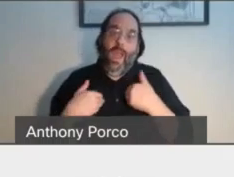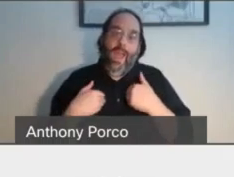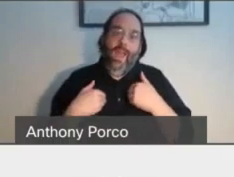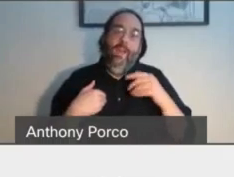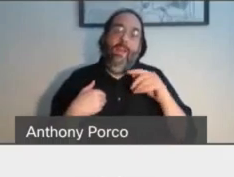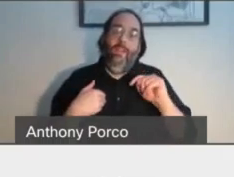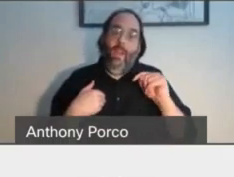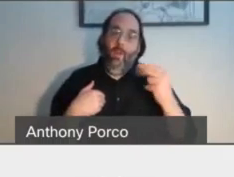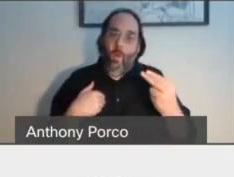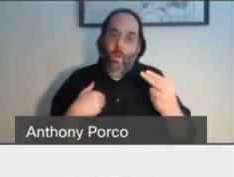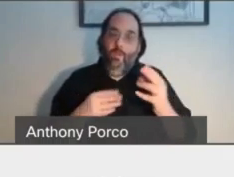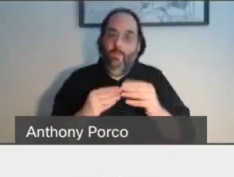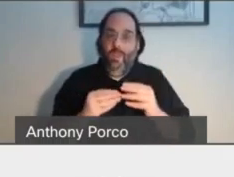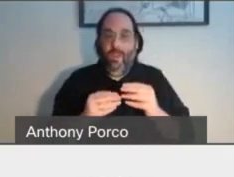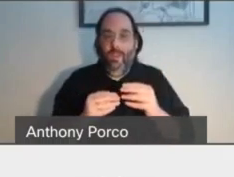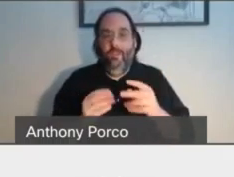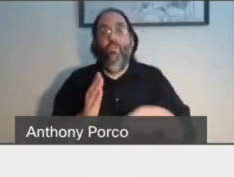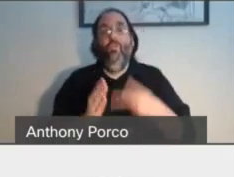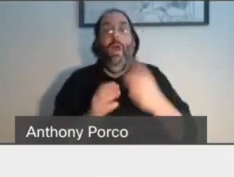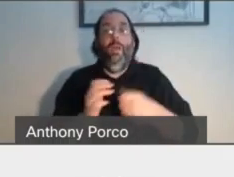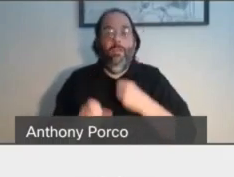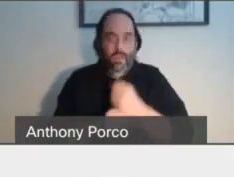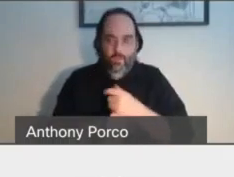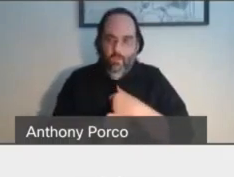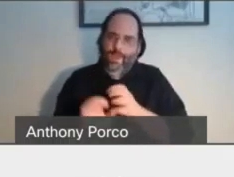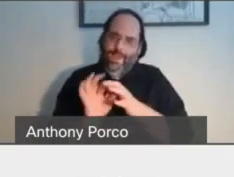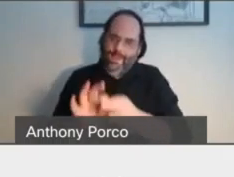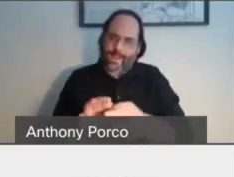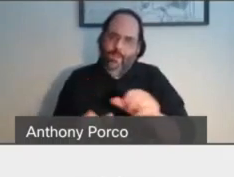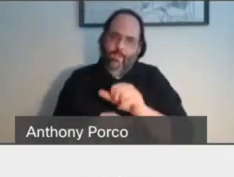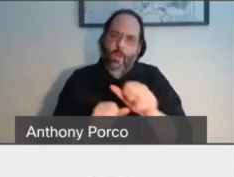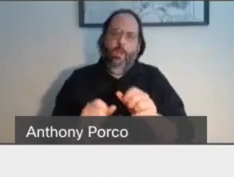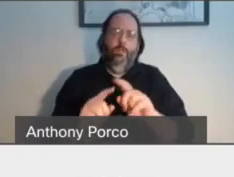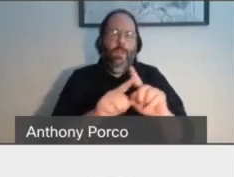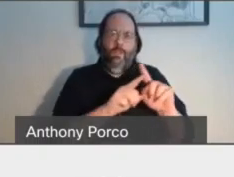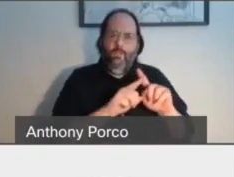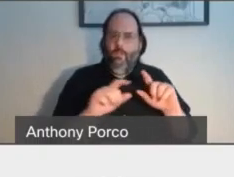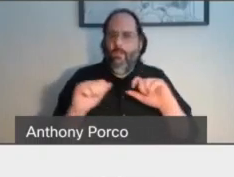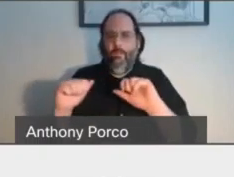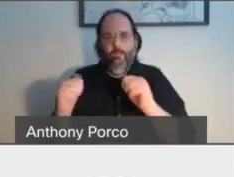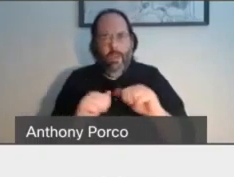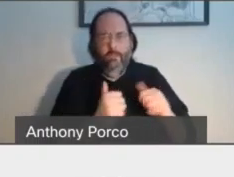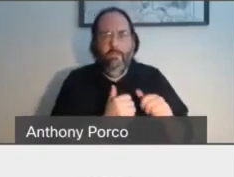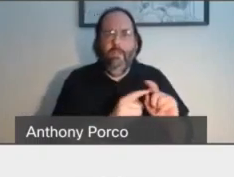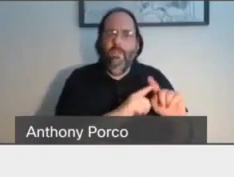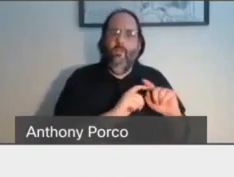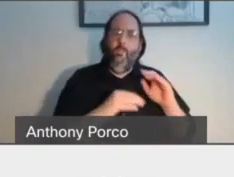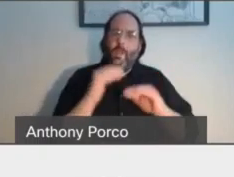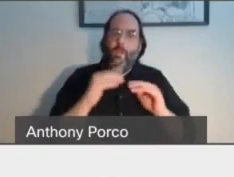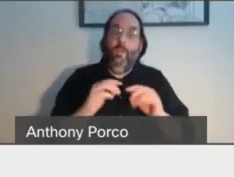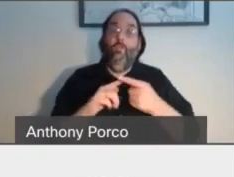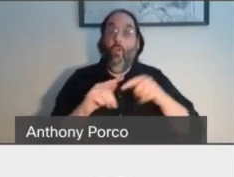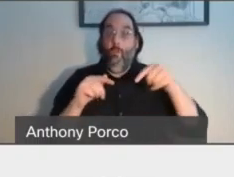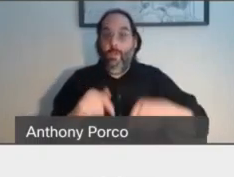halls biannually to connect with one another across administrations and buildings. Beginning with this town hall,